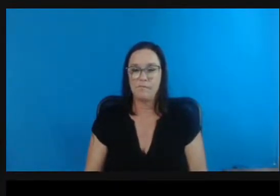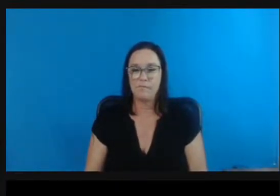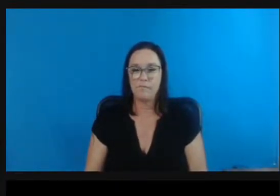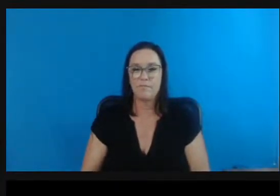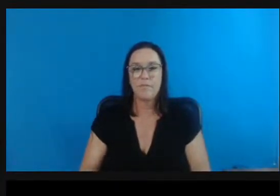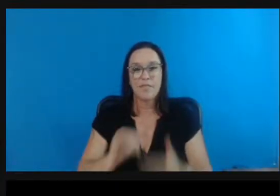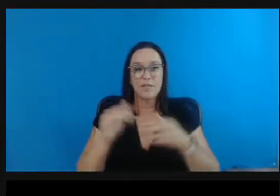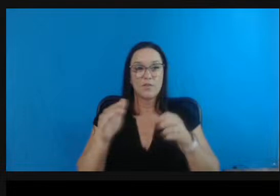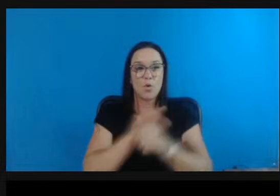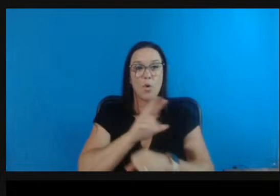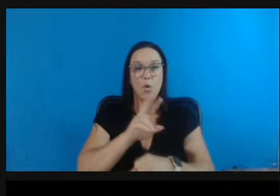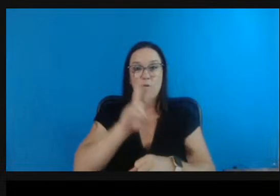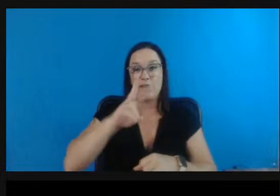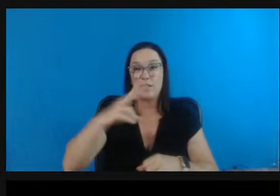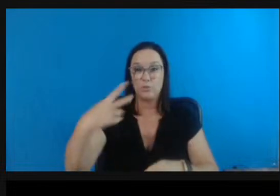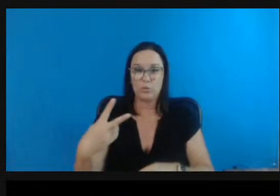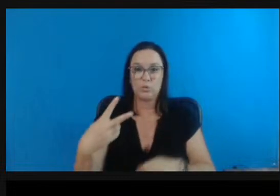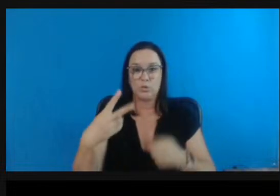there.